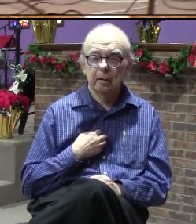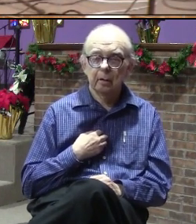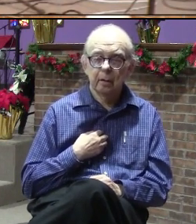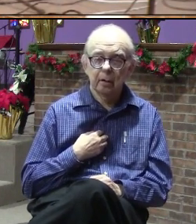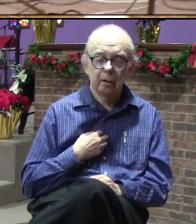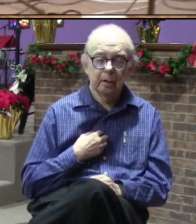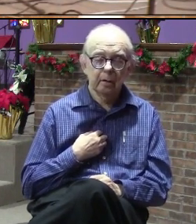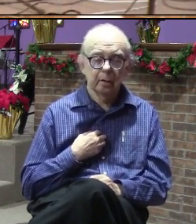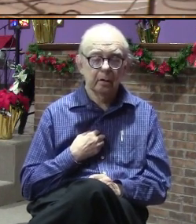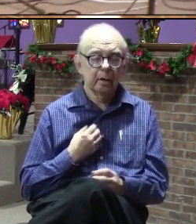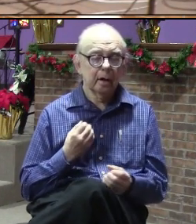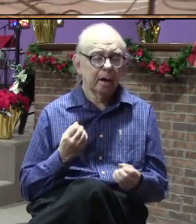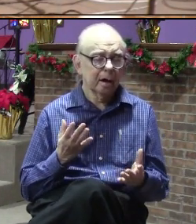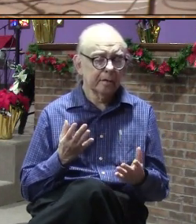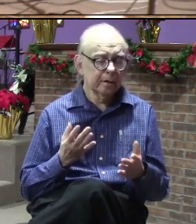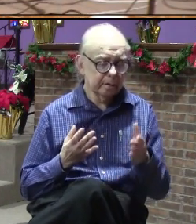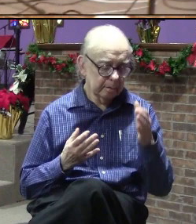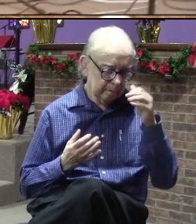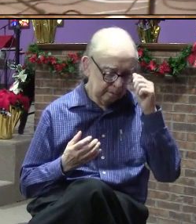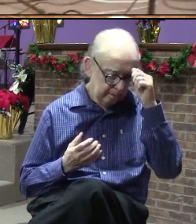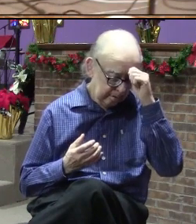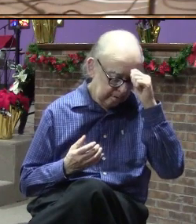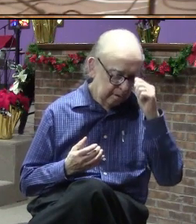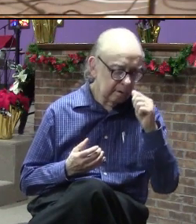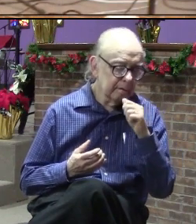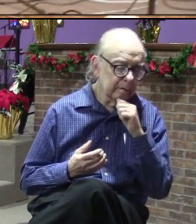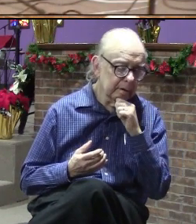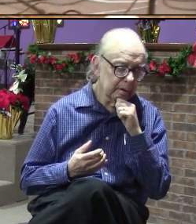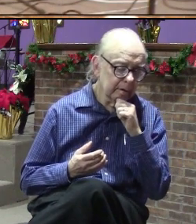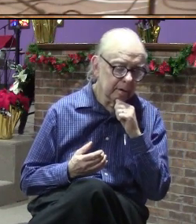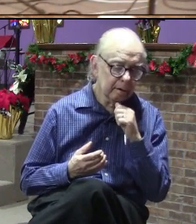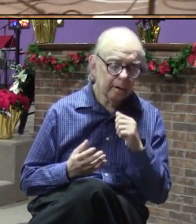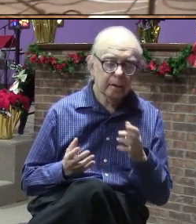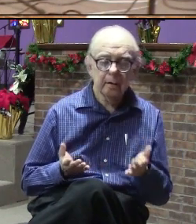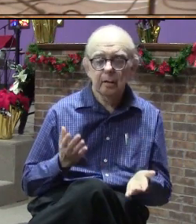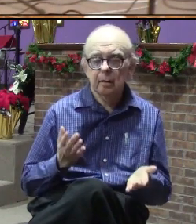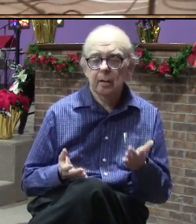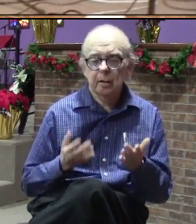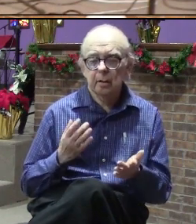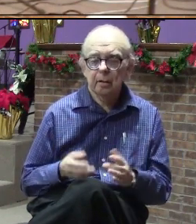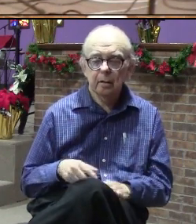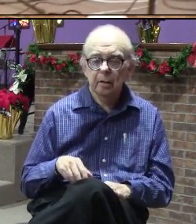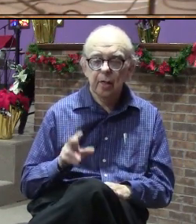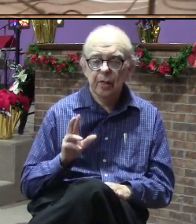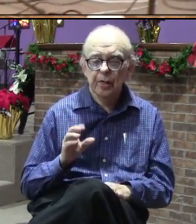I don't know how many adults. Yes, we have probably about 30